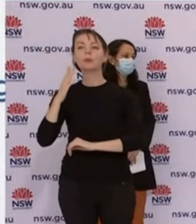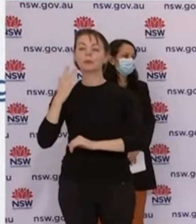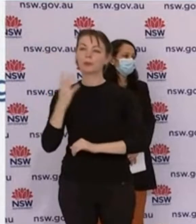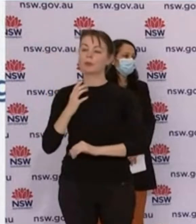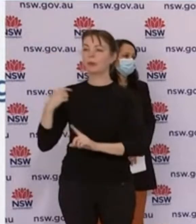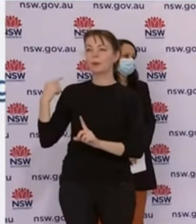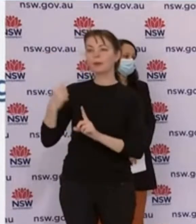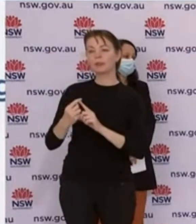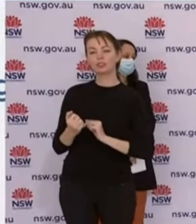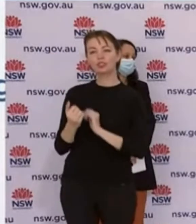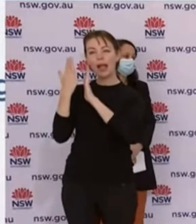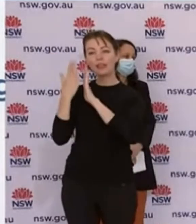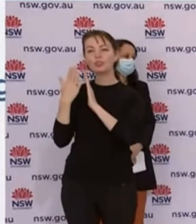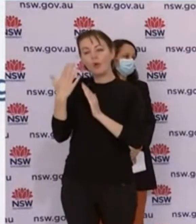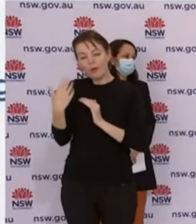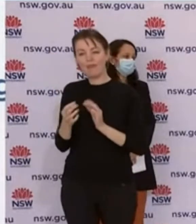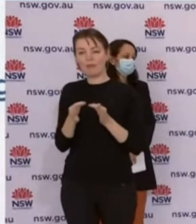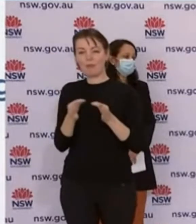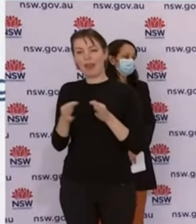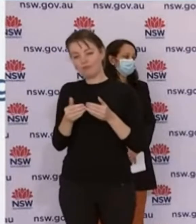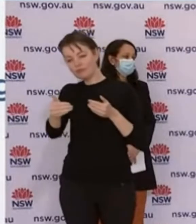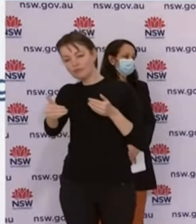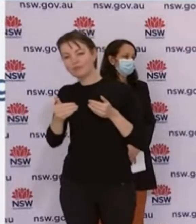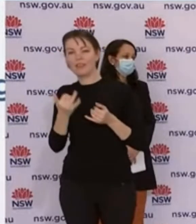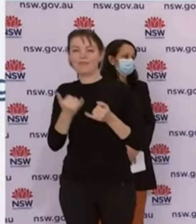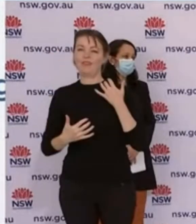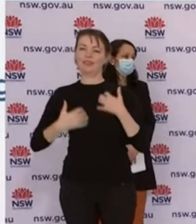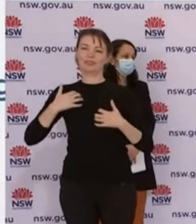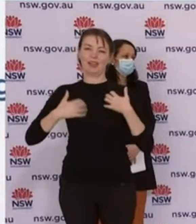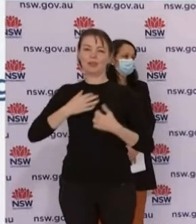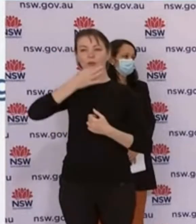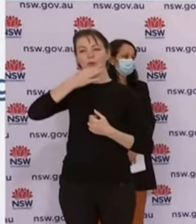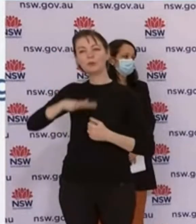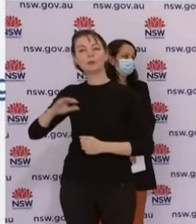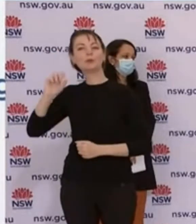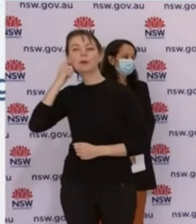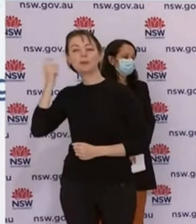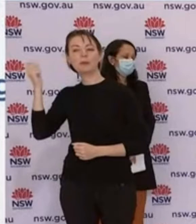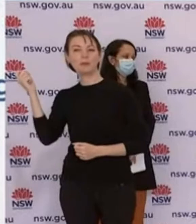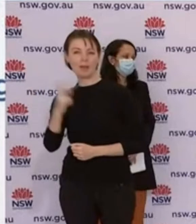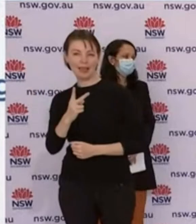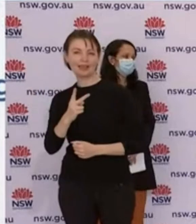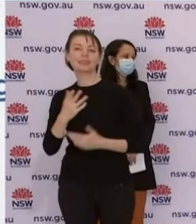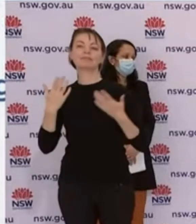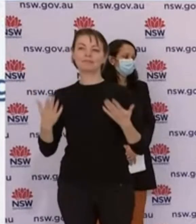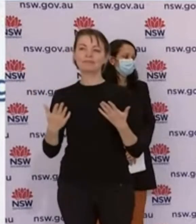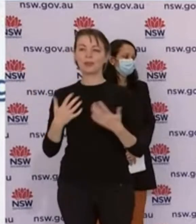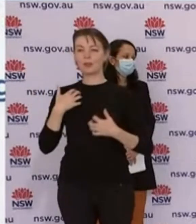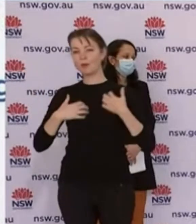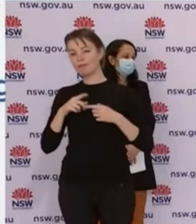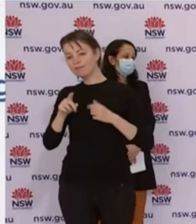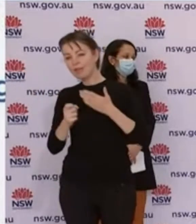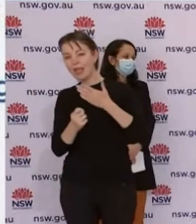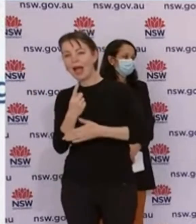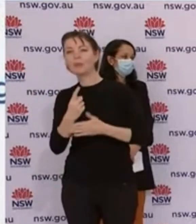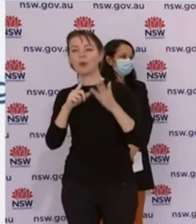have some comfort knowing that we've got the plan going forward. We're excited to welcome our students back in a safe and a sensible way, and we look forward to that happening